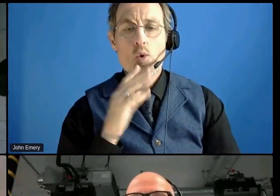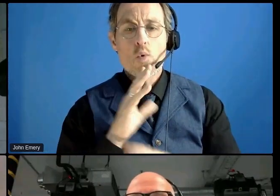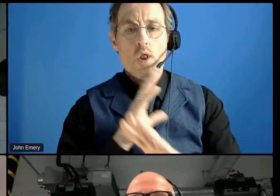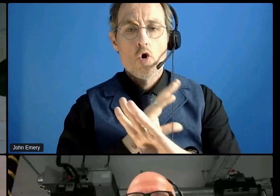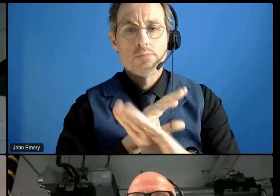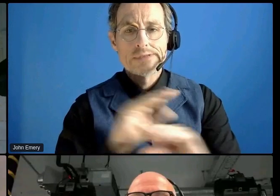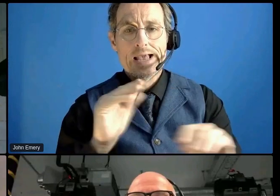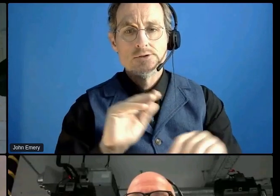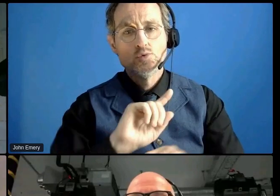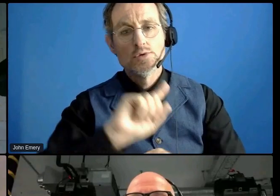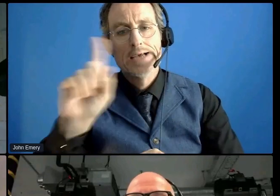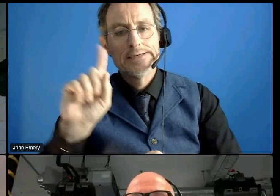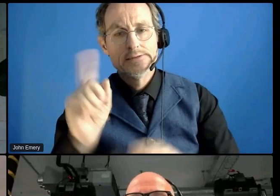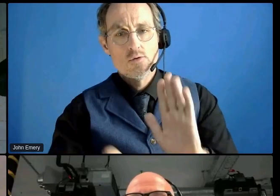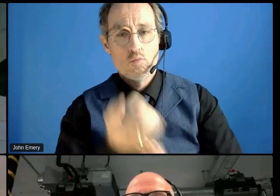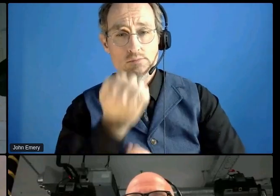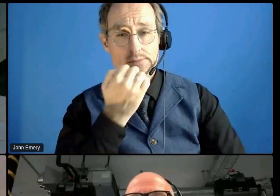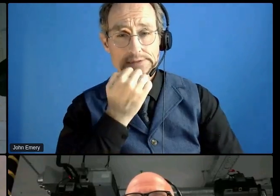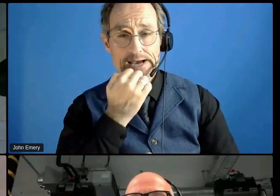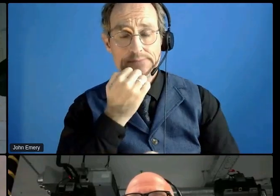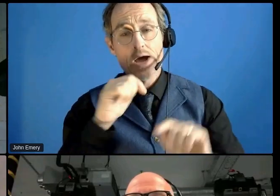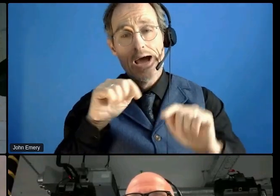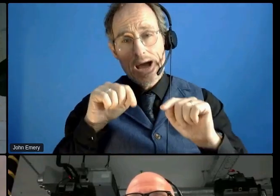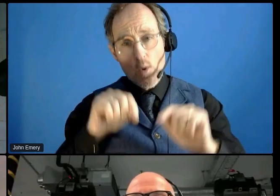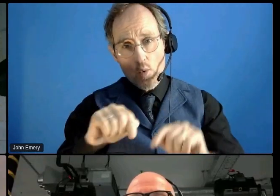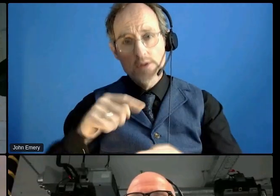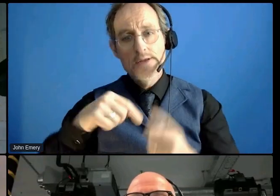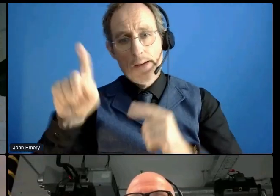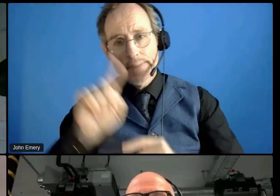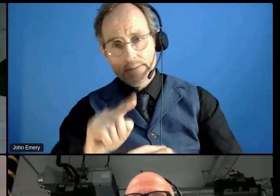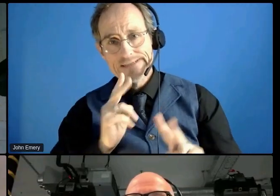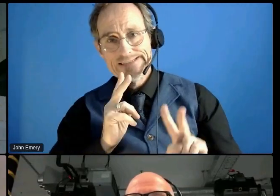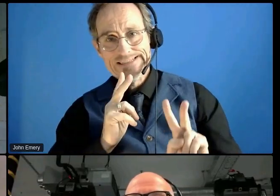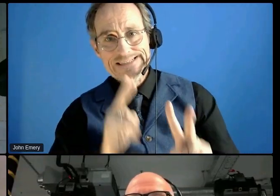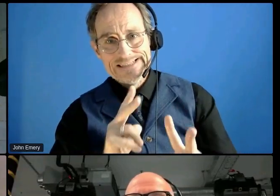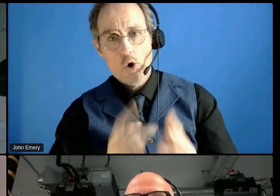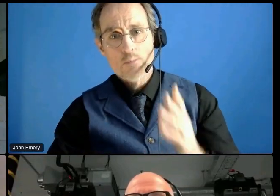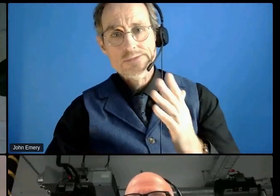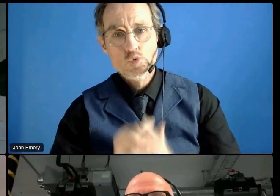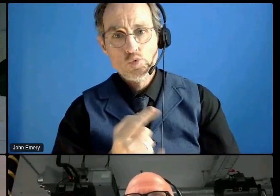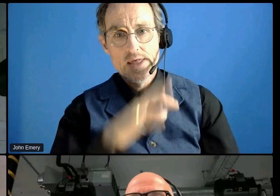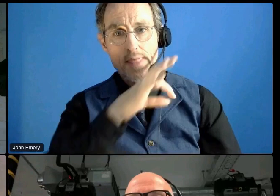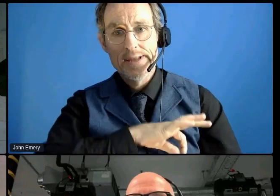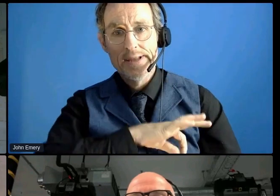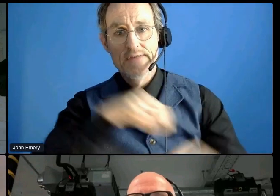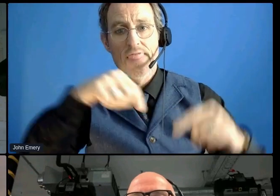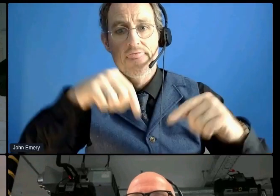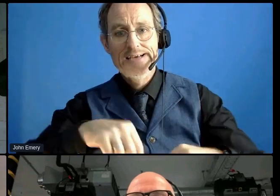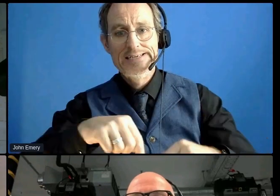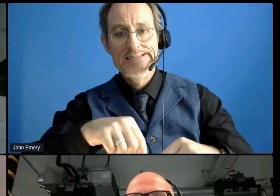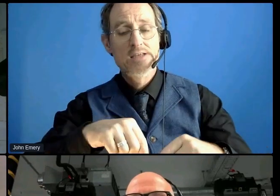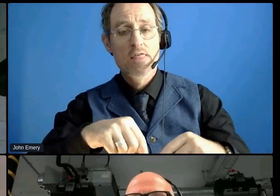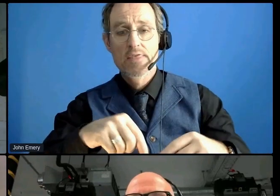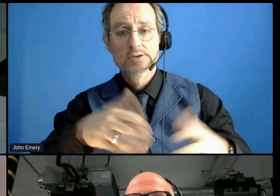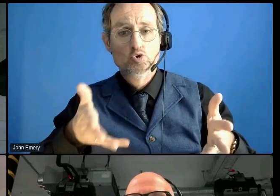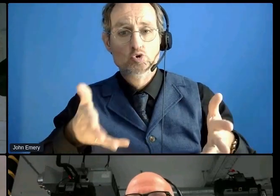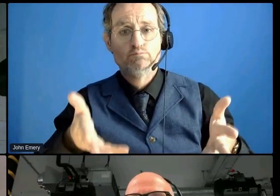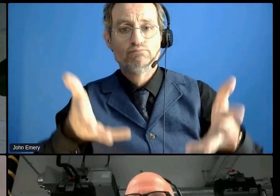So yes, I'm the accessibility lead at Skyscanner, and we're an online global travel brand. So when we're talking